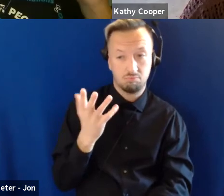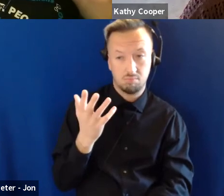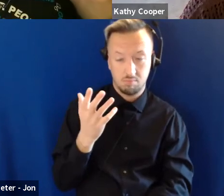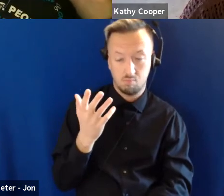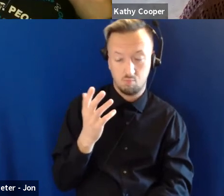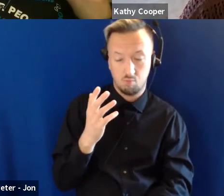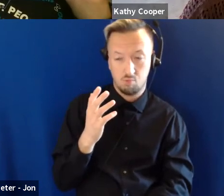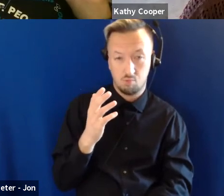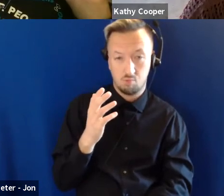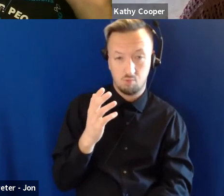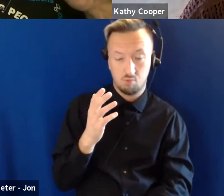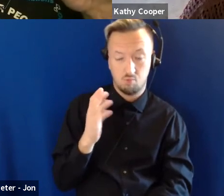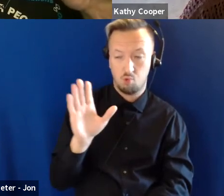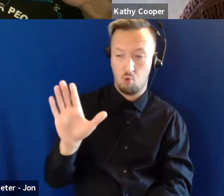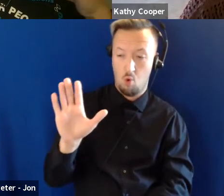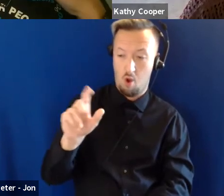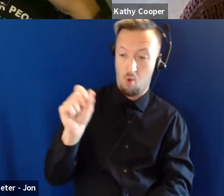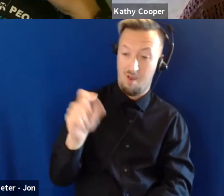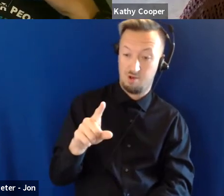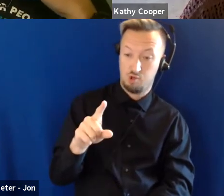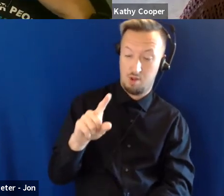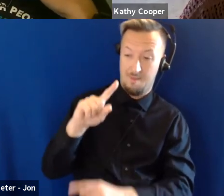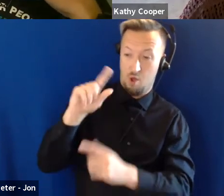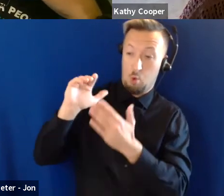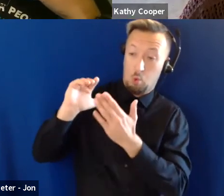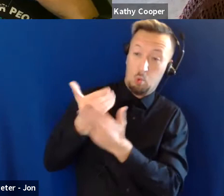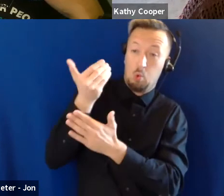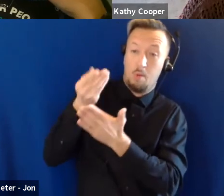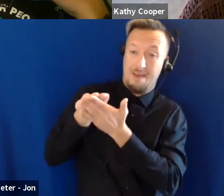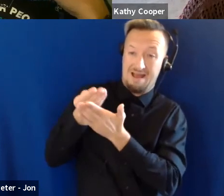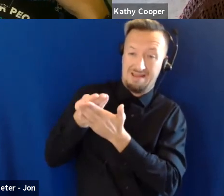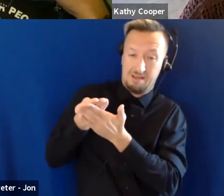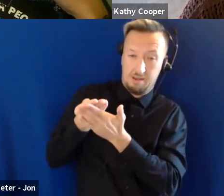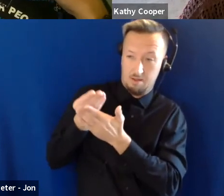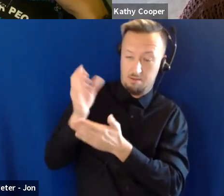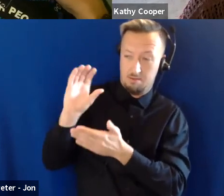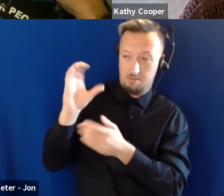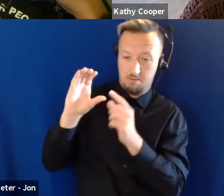about, new funding is, I think that,